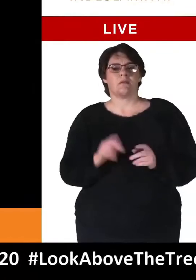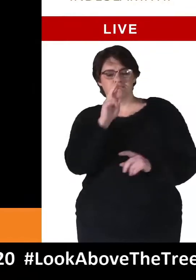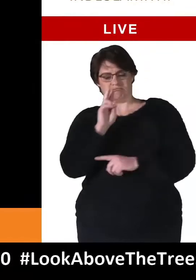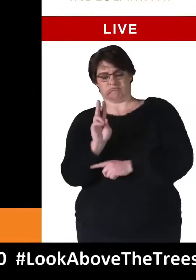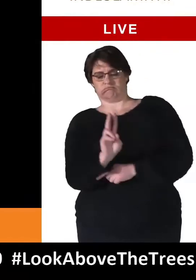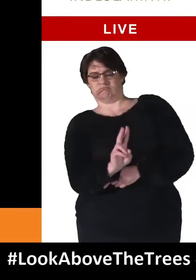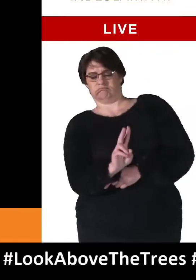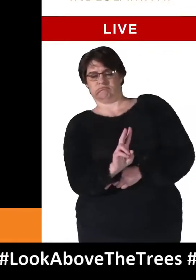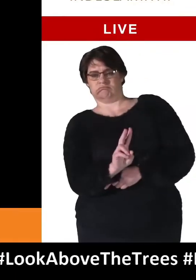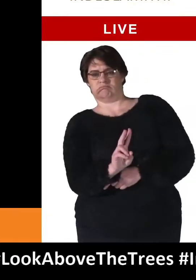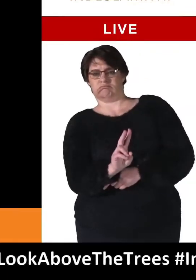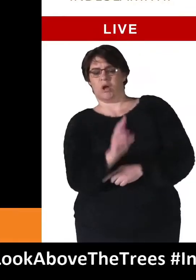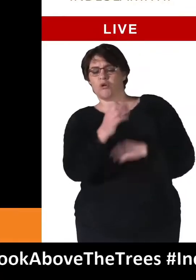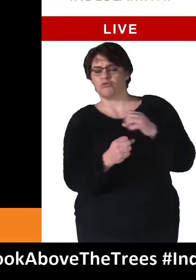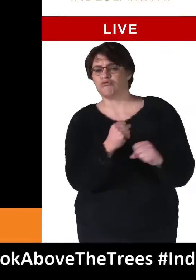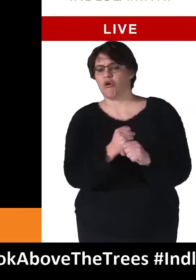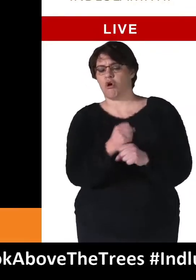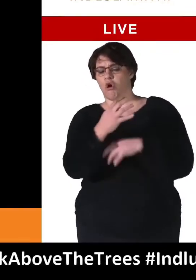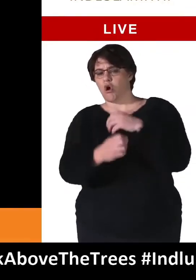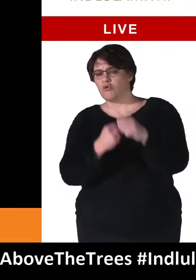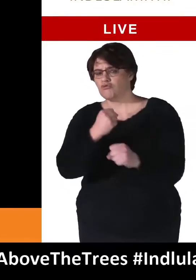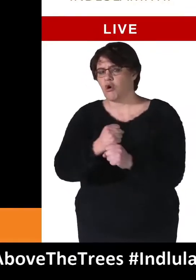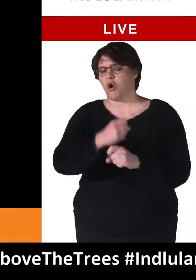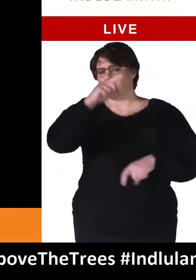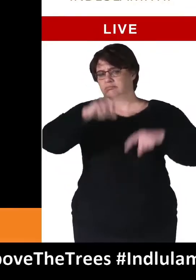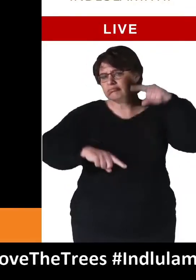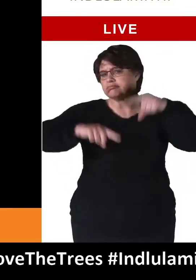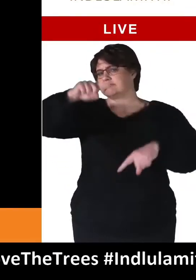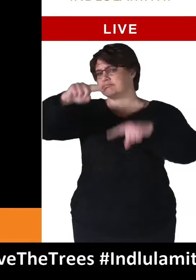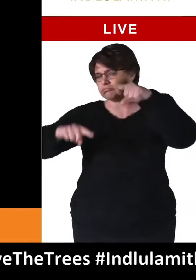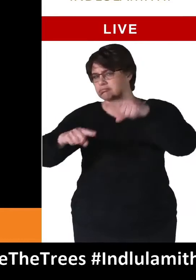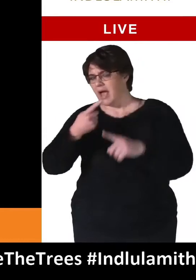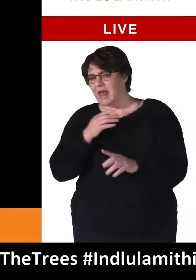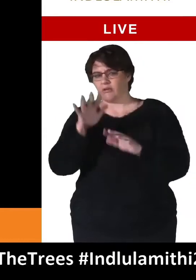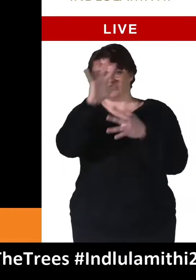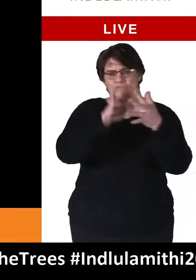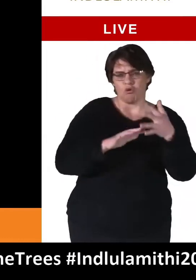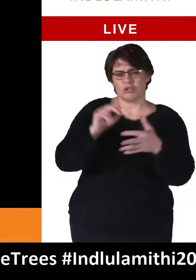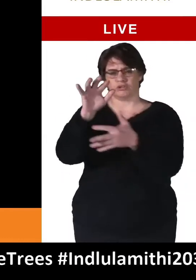look at a year-on-year trend in the scenarios